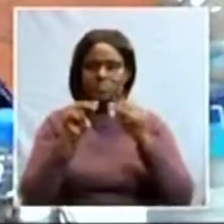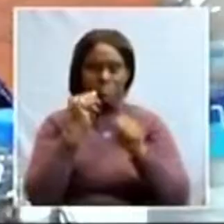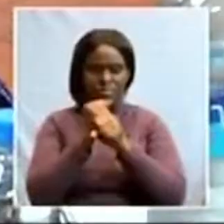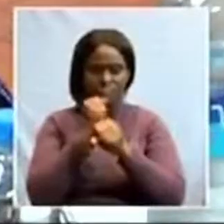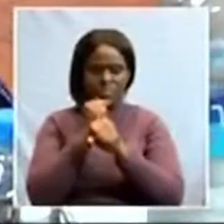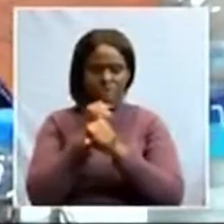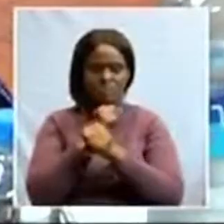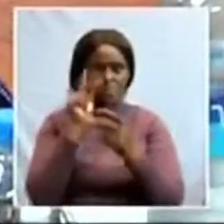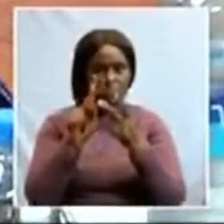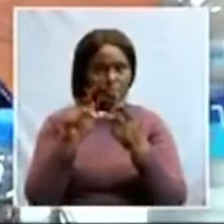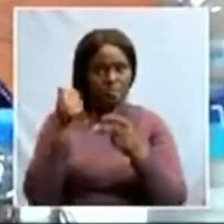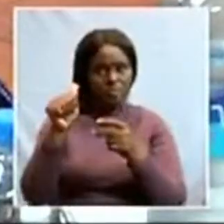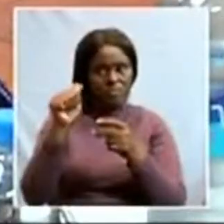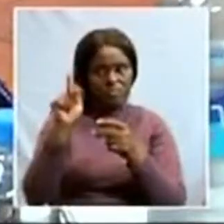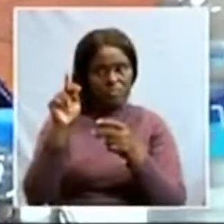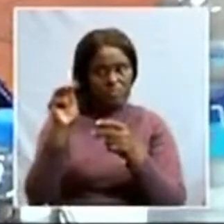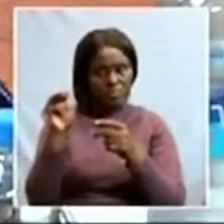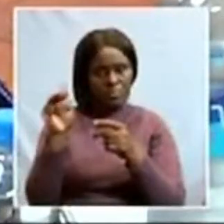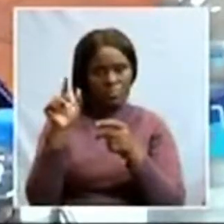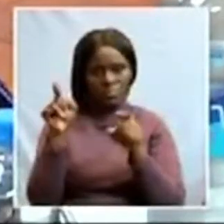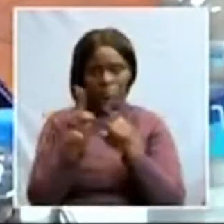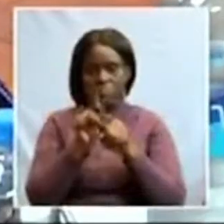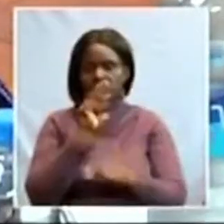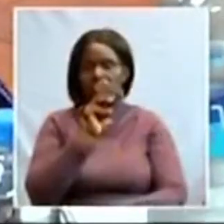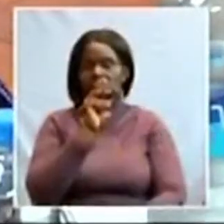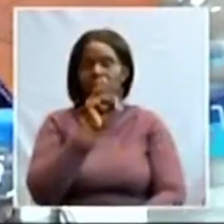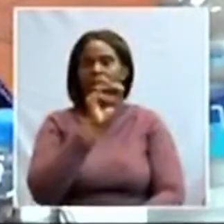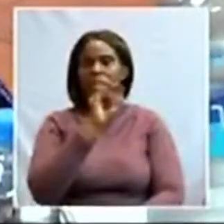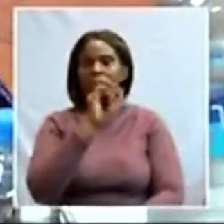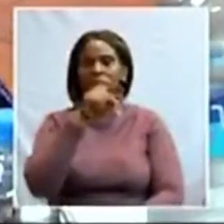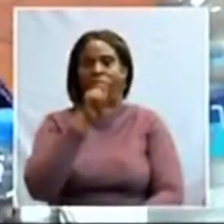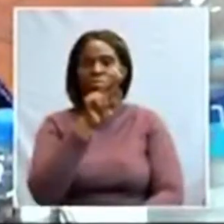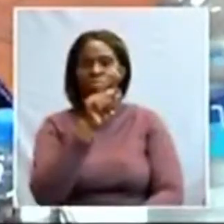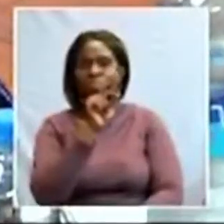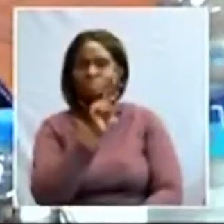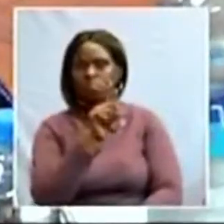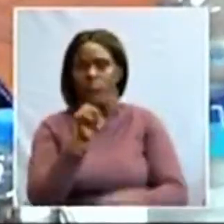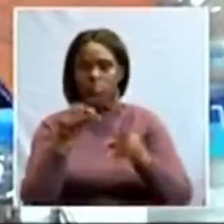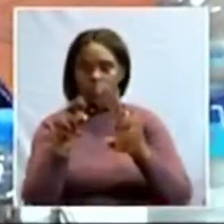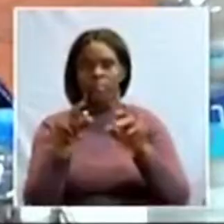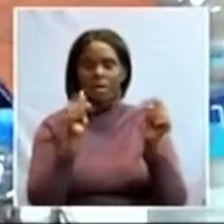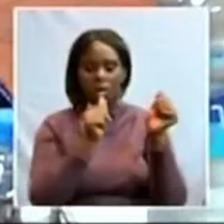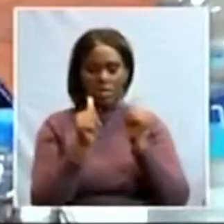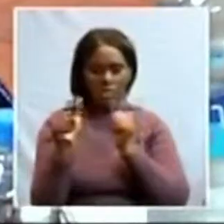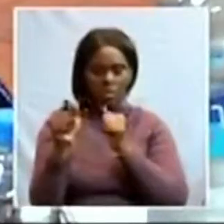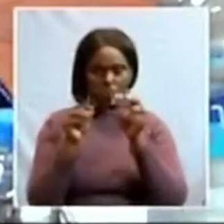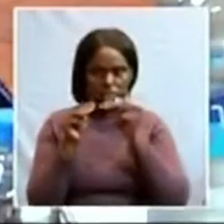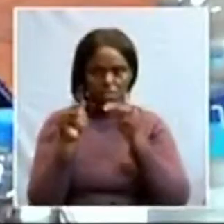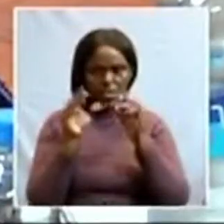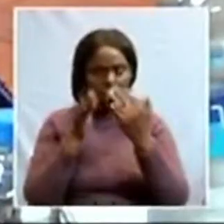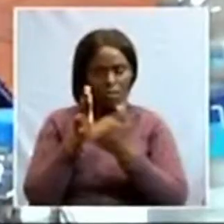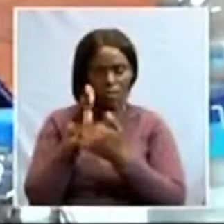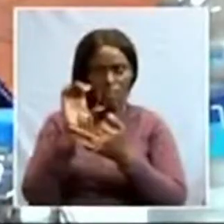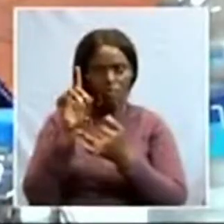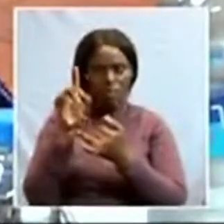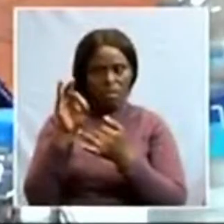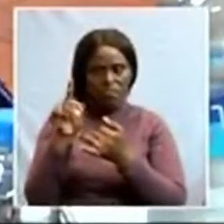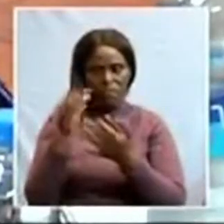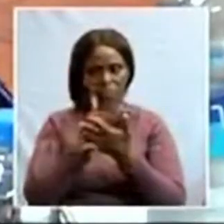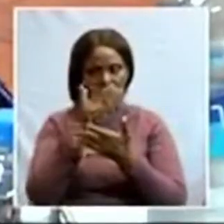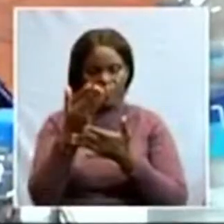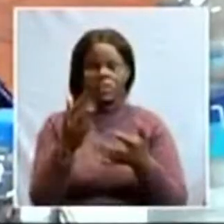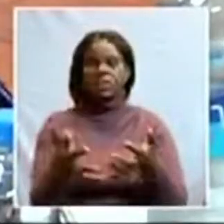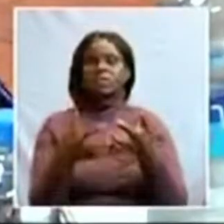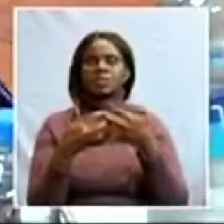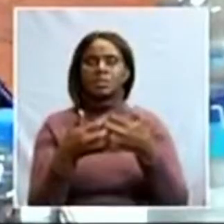on 10-kilometer Miputu Road. Action taken, management through the CDF has procured earth